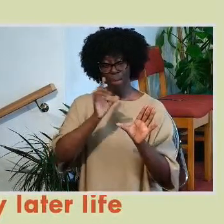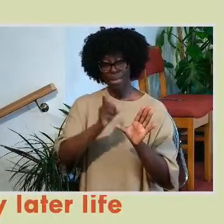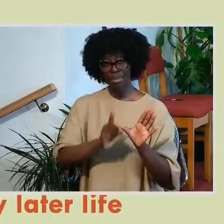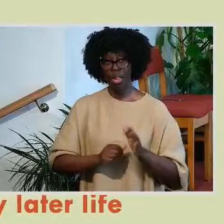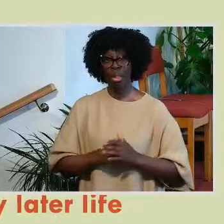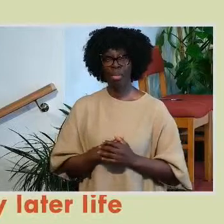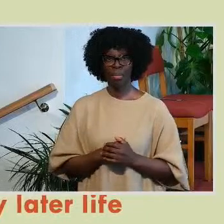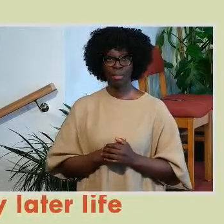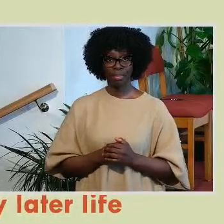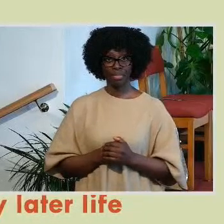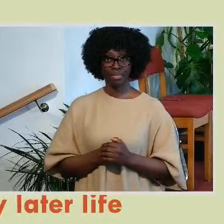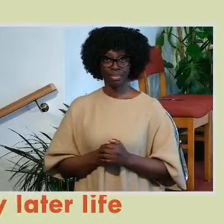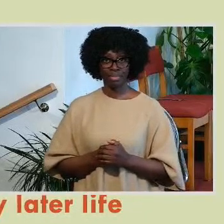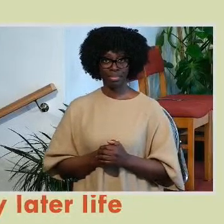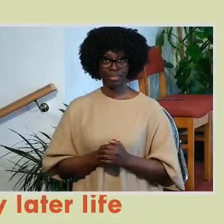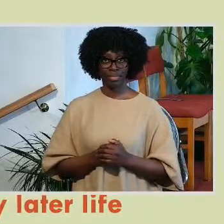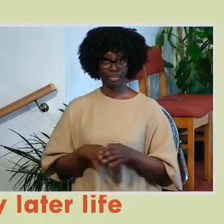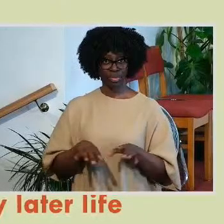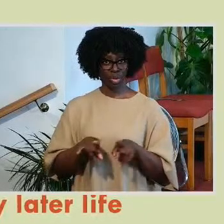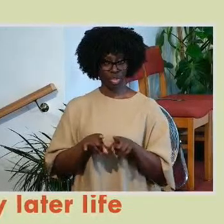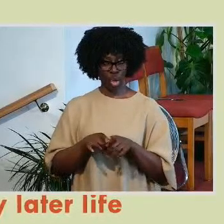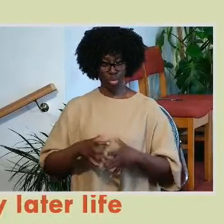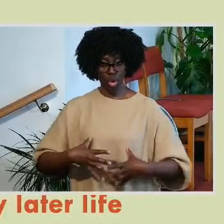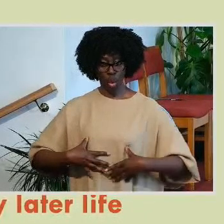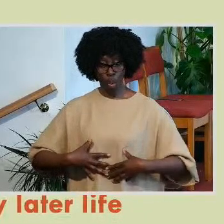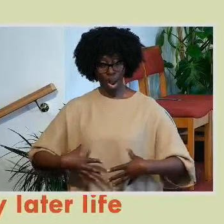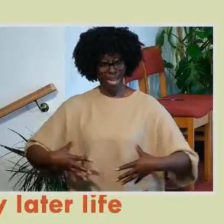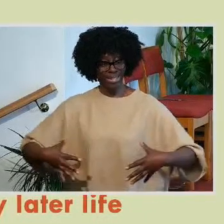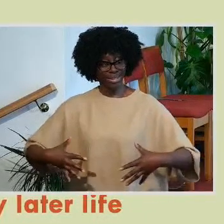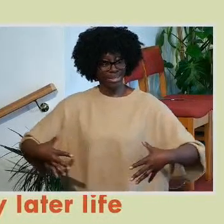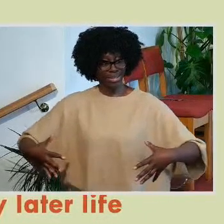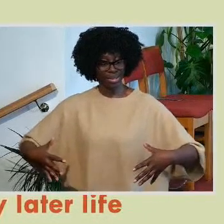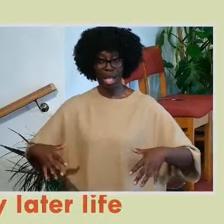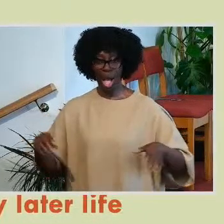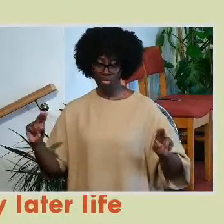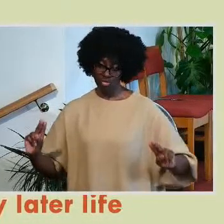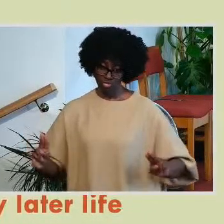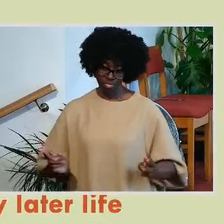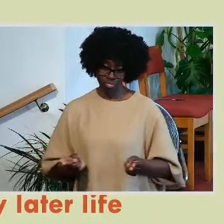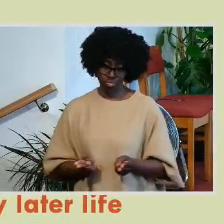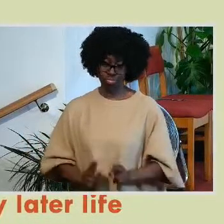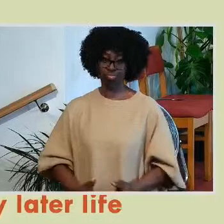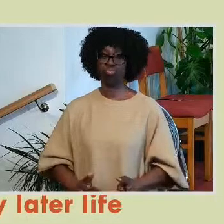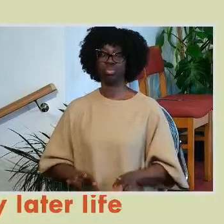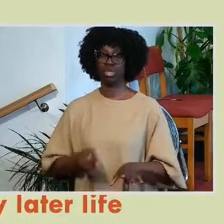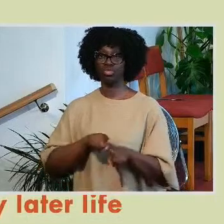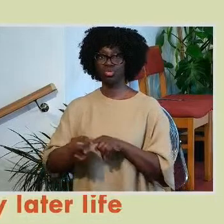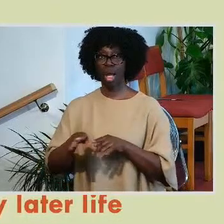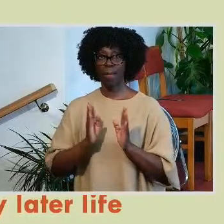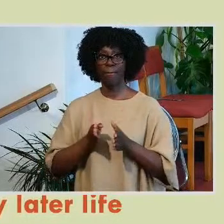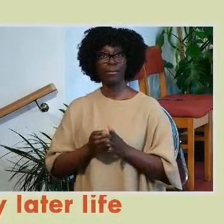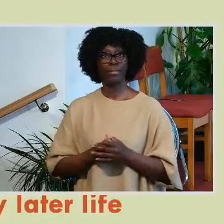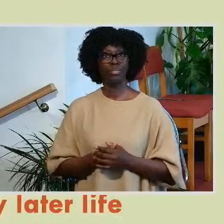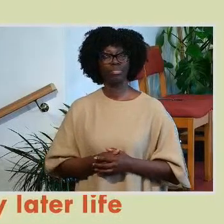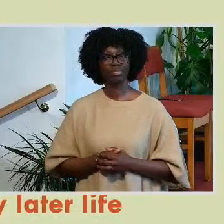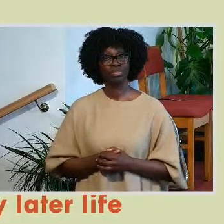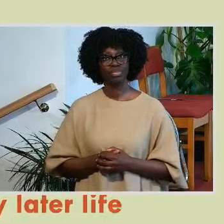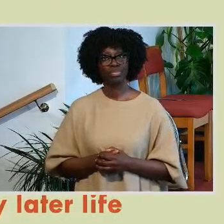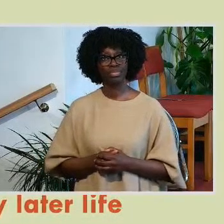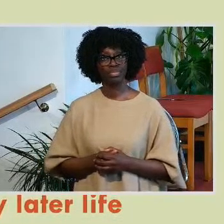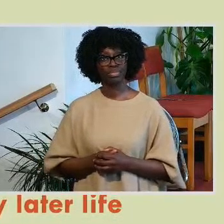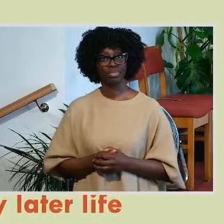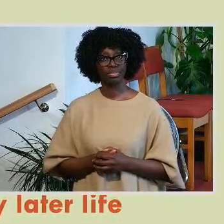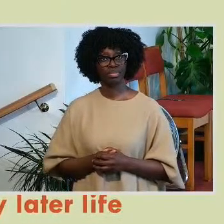And also, again, reducing your obesity. So these things would happen if you are doing some of those activities we discussed about,